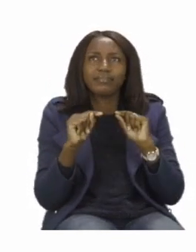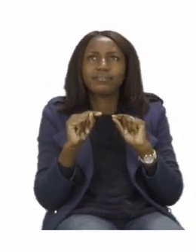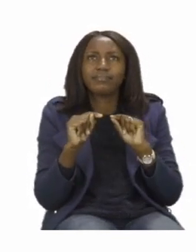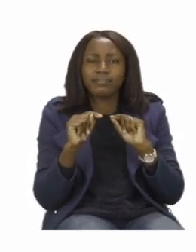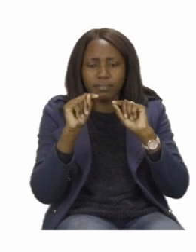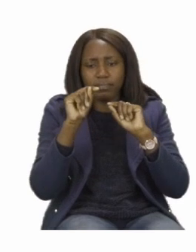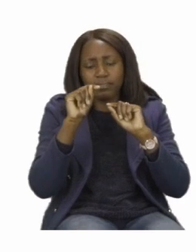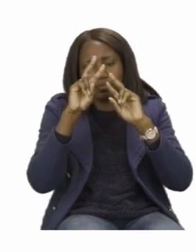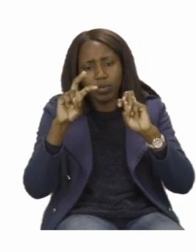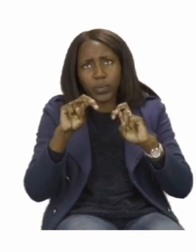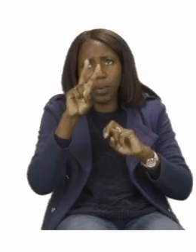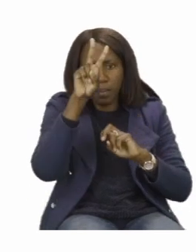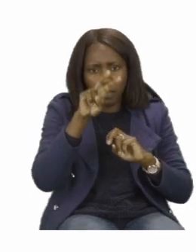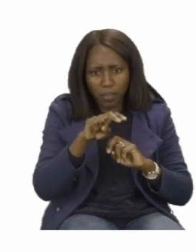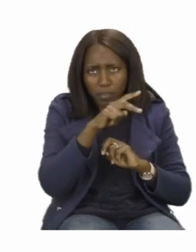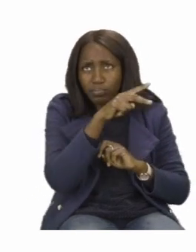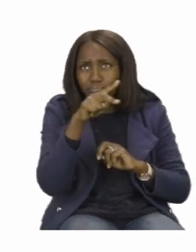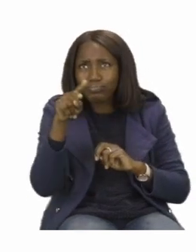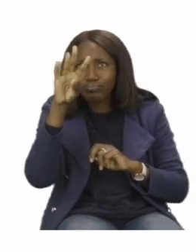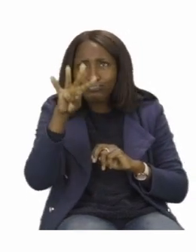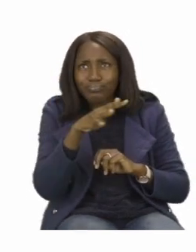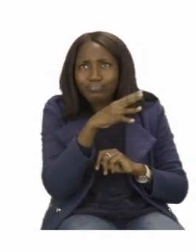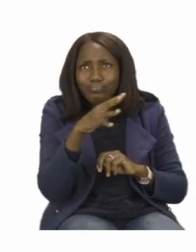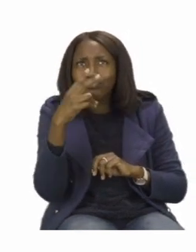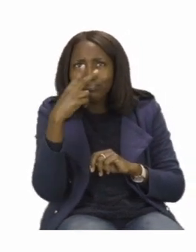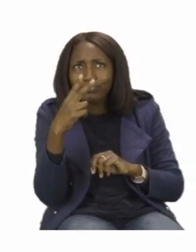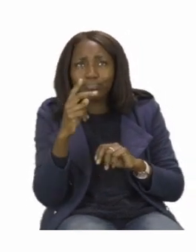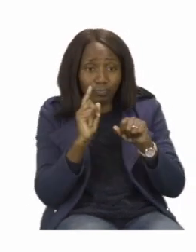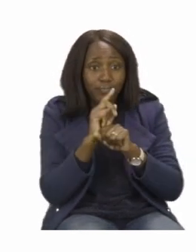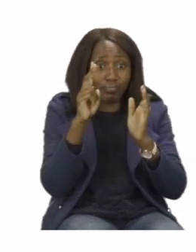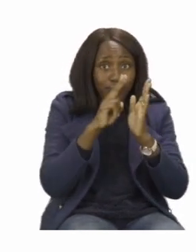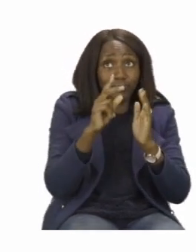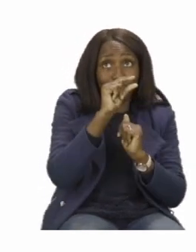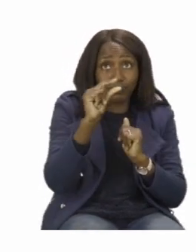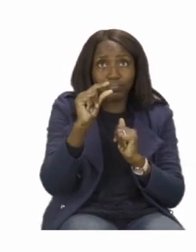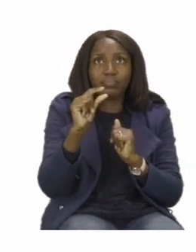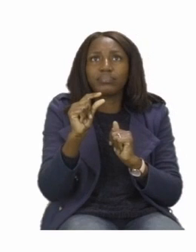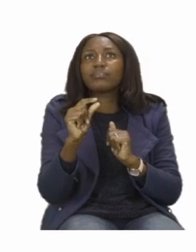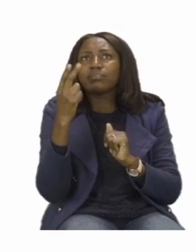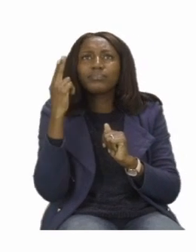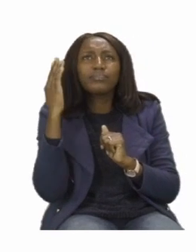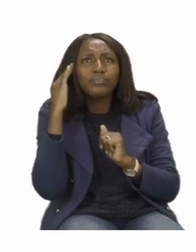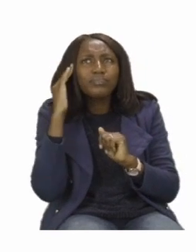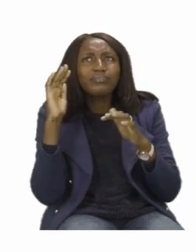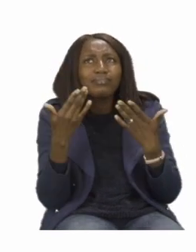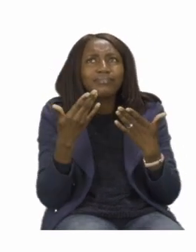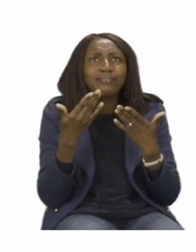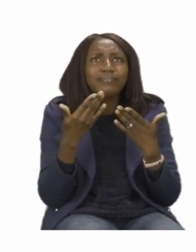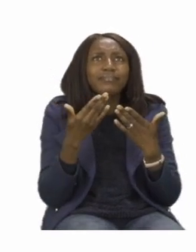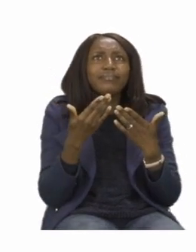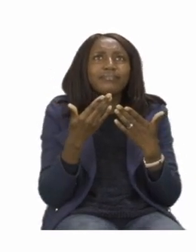word search. So, let's read them so that we know how they're pronounced. We have the